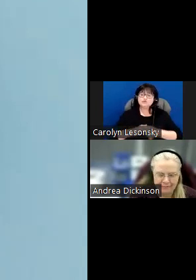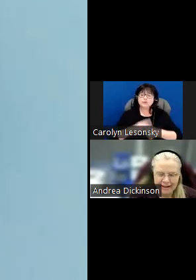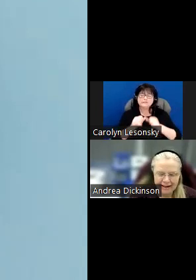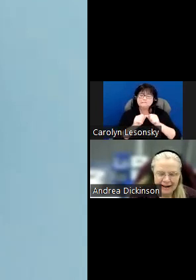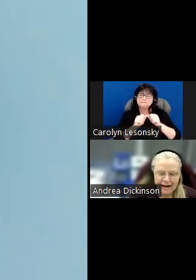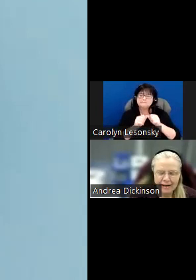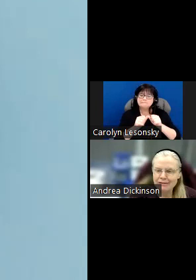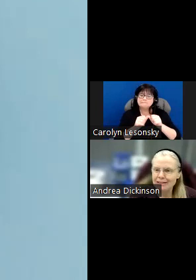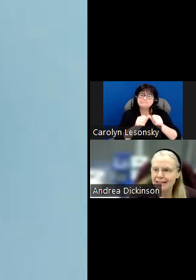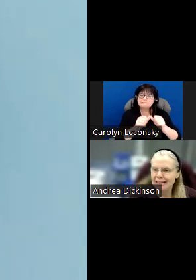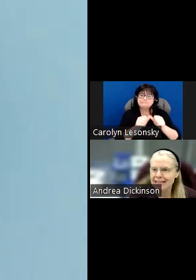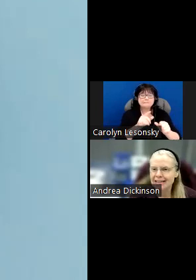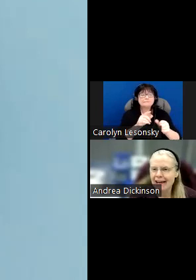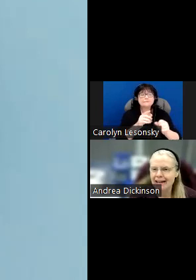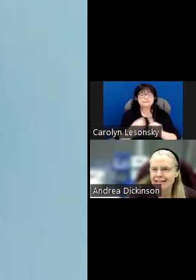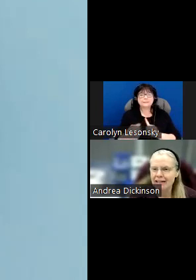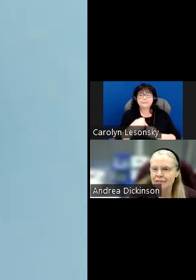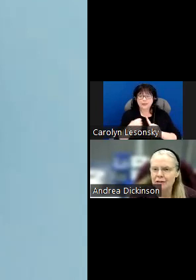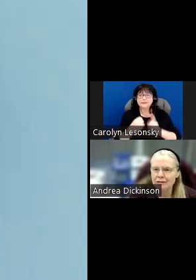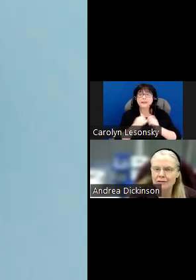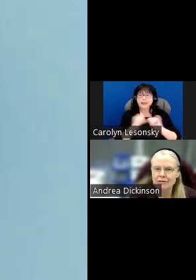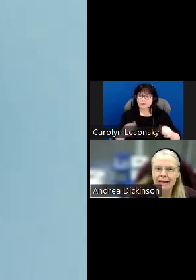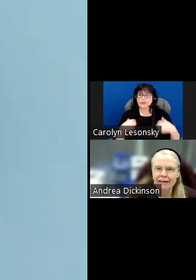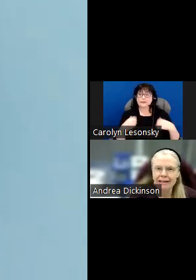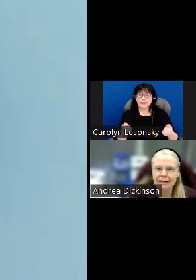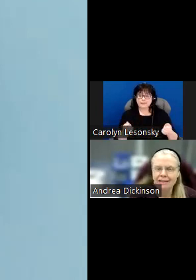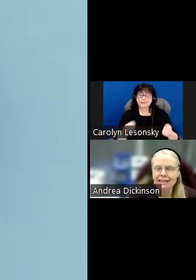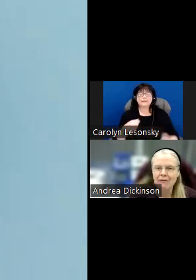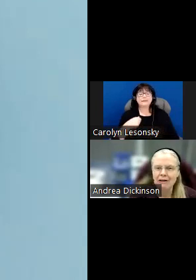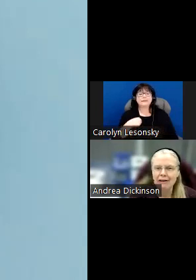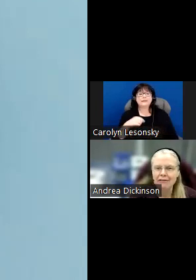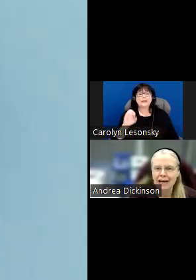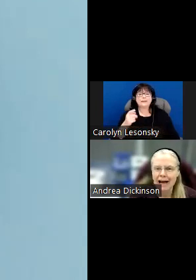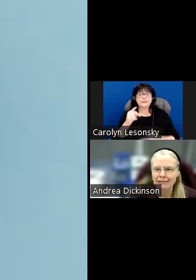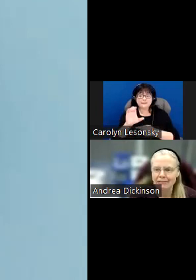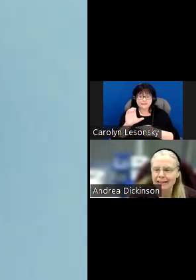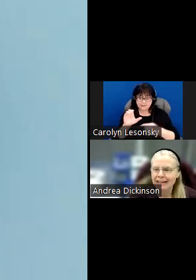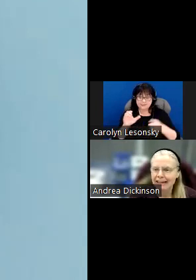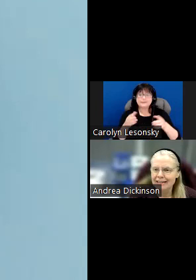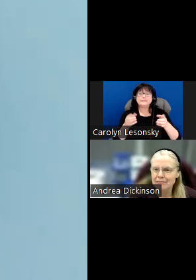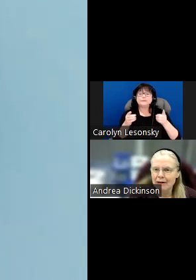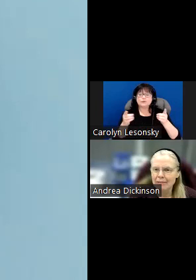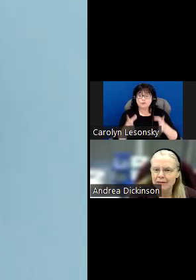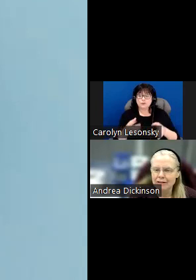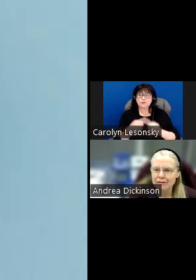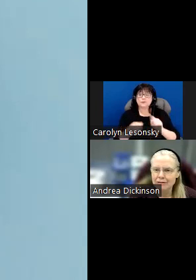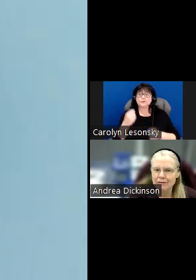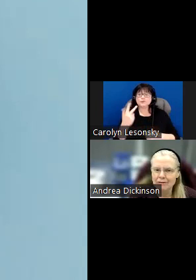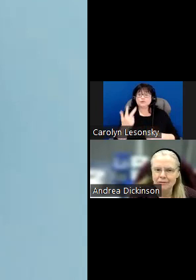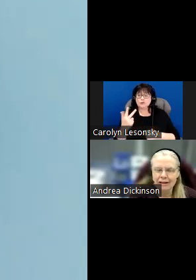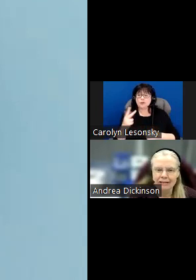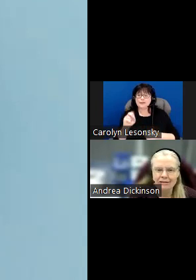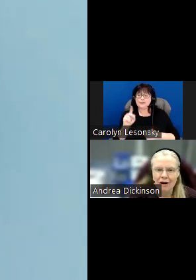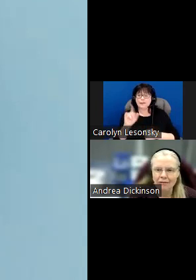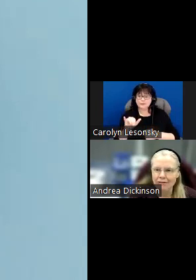healthy. I'm Andrea Dickinson, Executive Director with Tri-County Literacy Network out of Chatham, and it's my pleasure